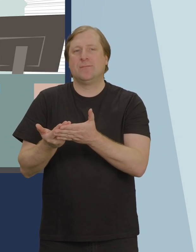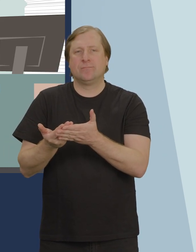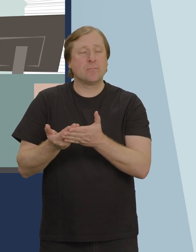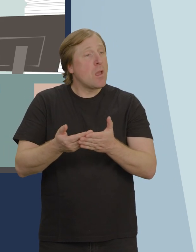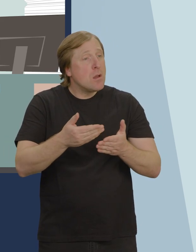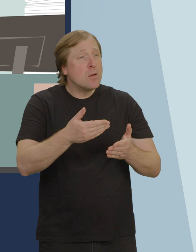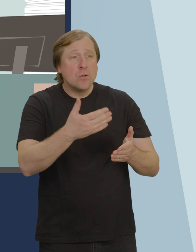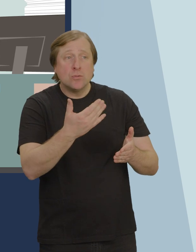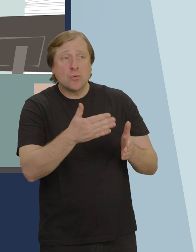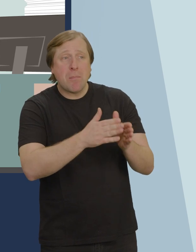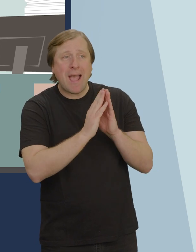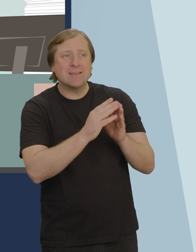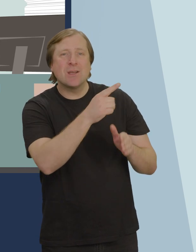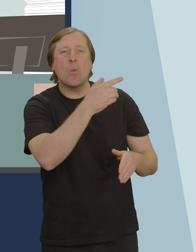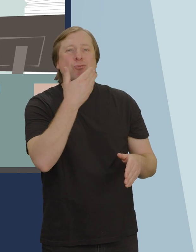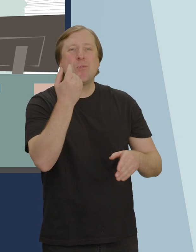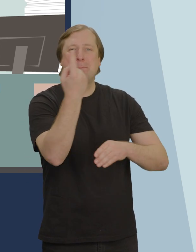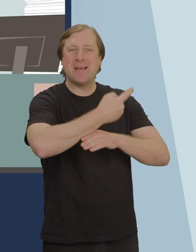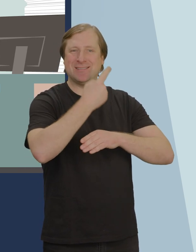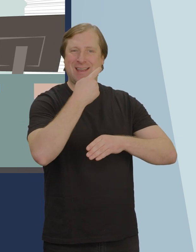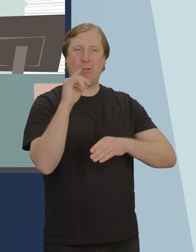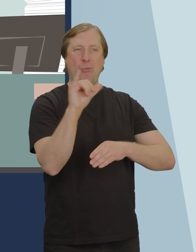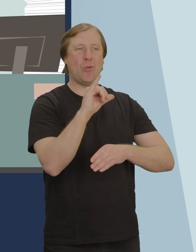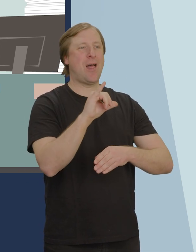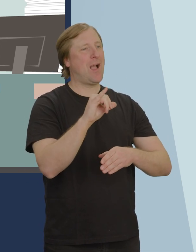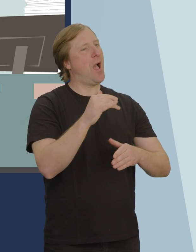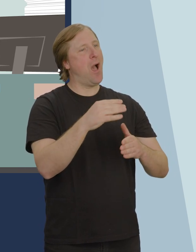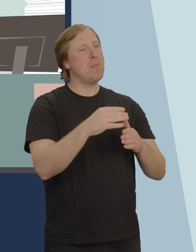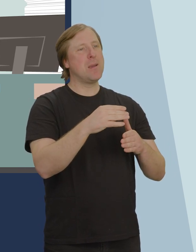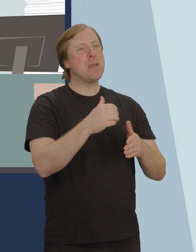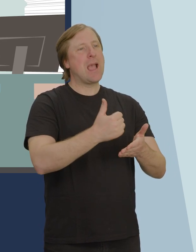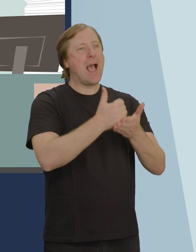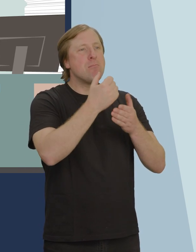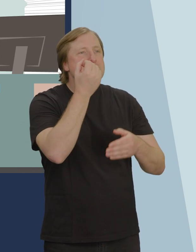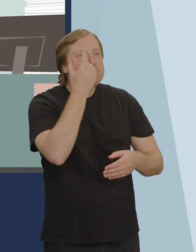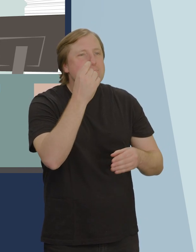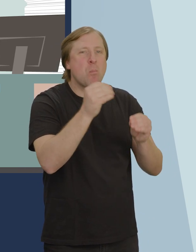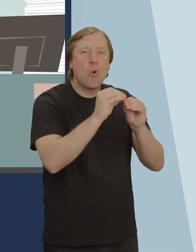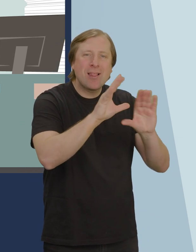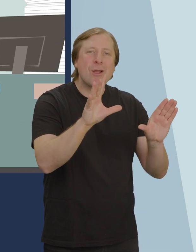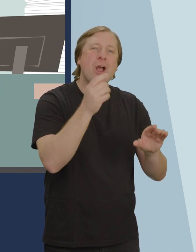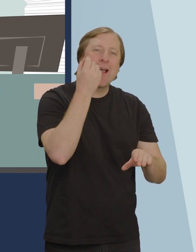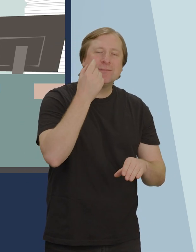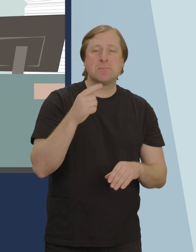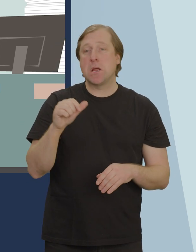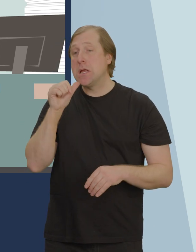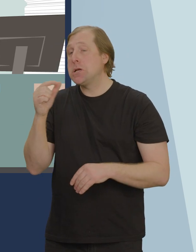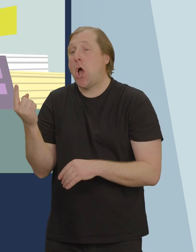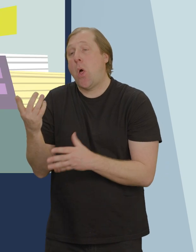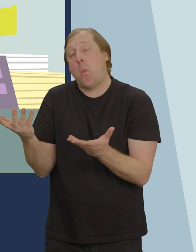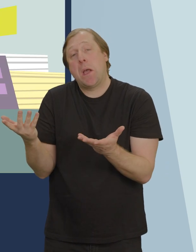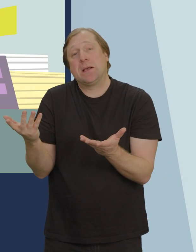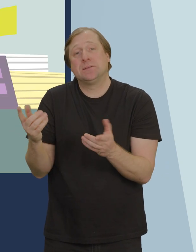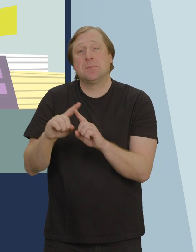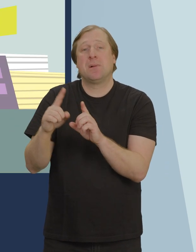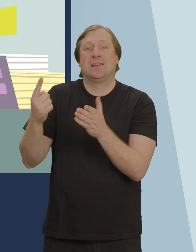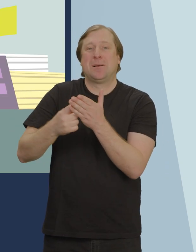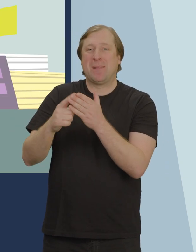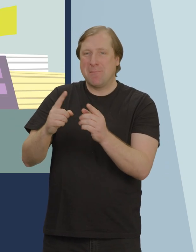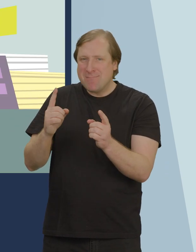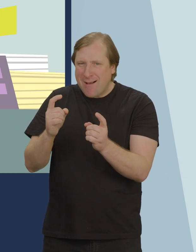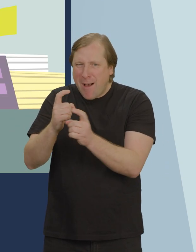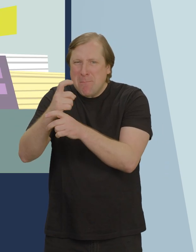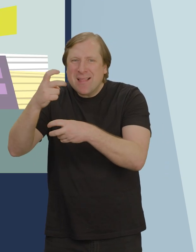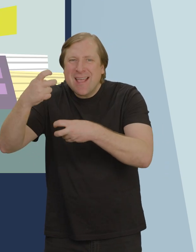by asking what does your best day look like, well, that could lead to some sort of epiphany. I get it. Not always, but sometimes the